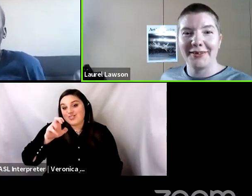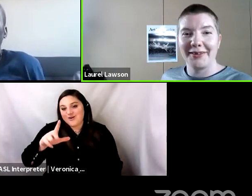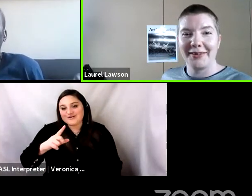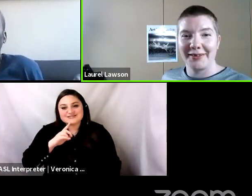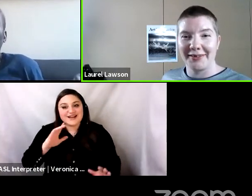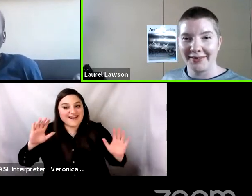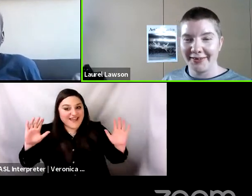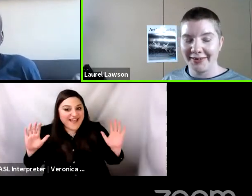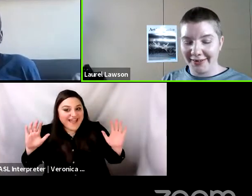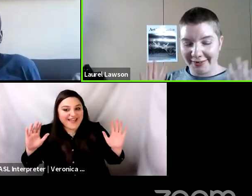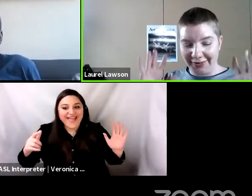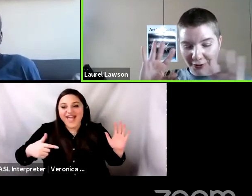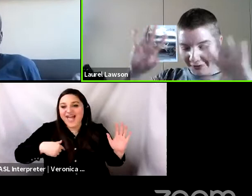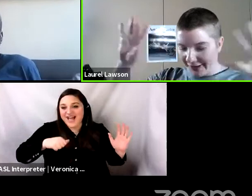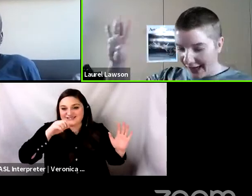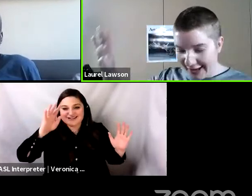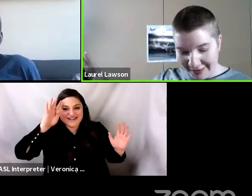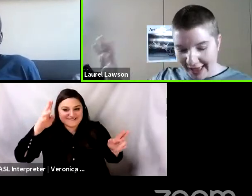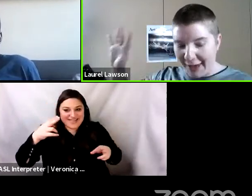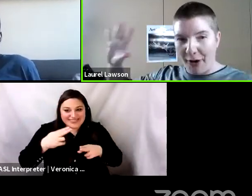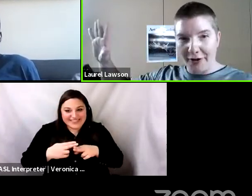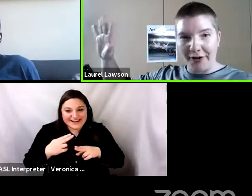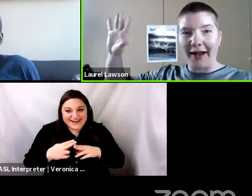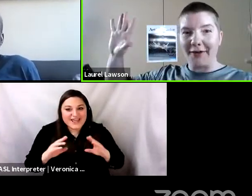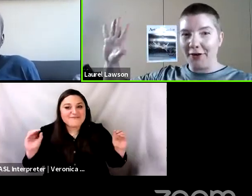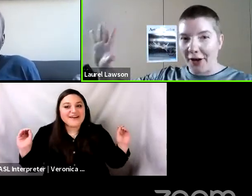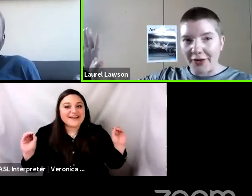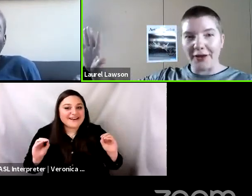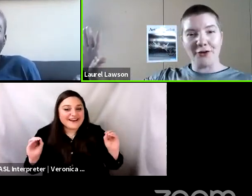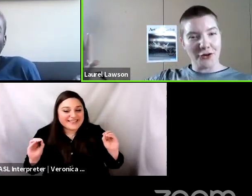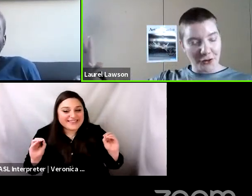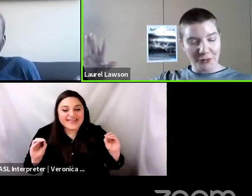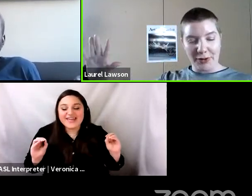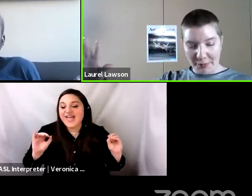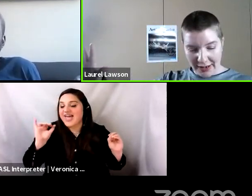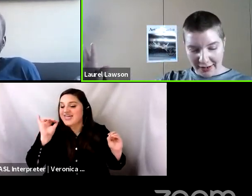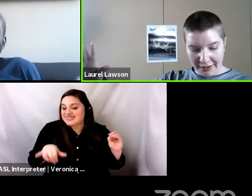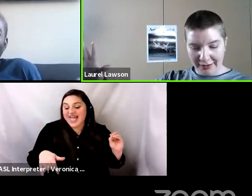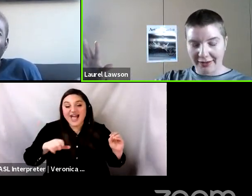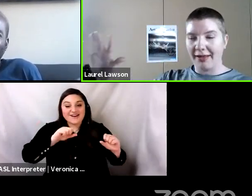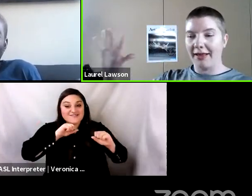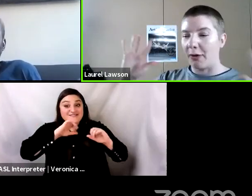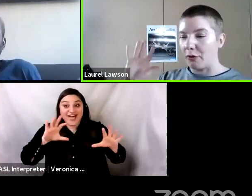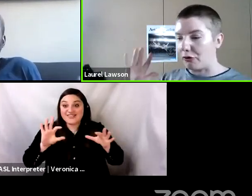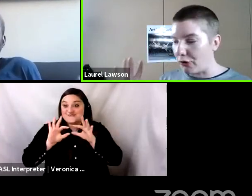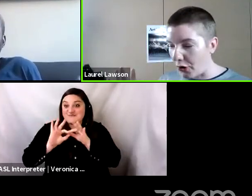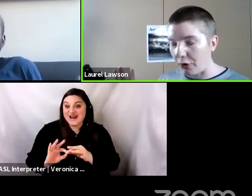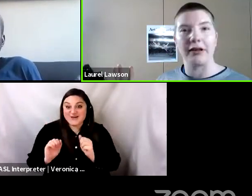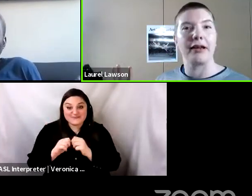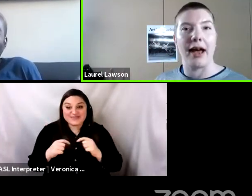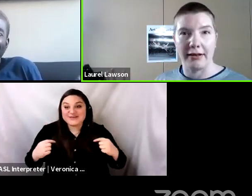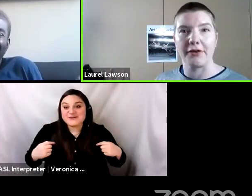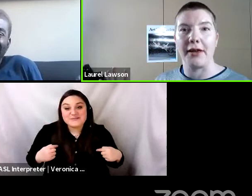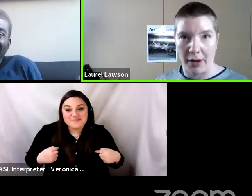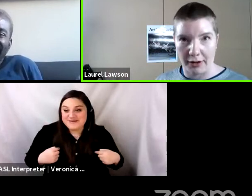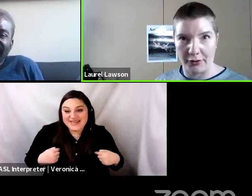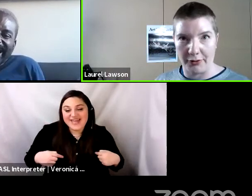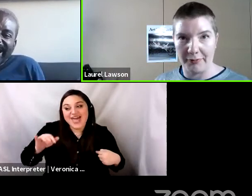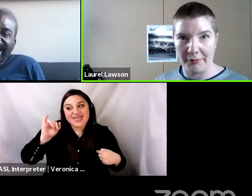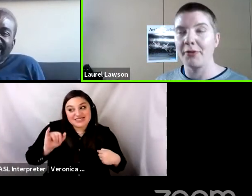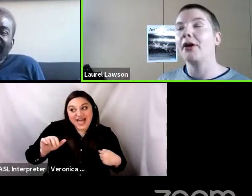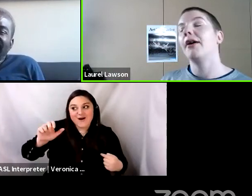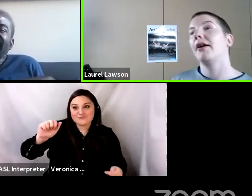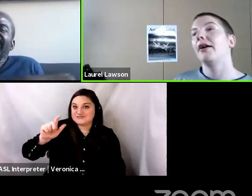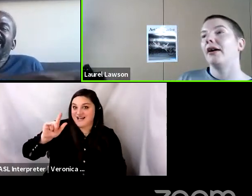one. Seriously, that part had nothing to do with me. That was totally Alice and